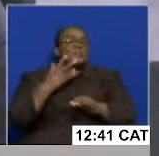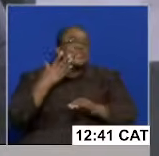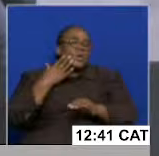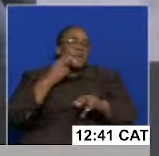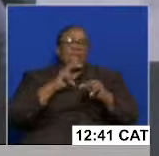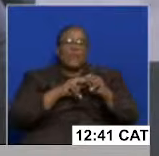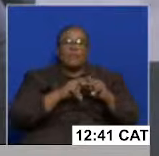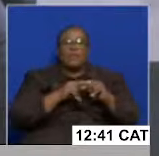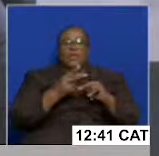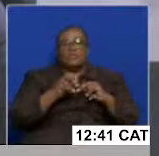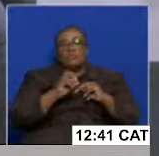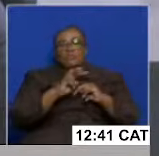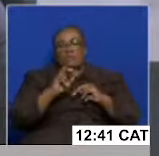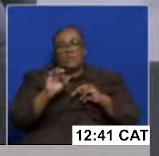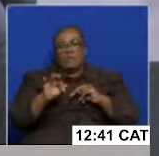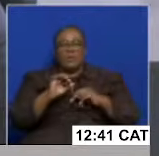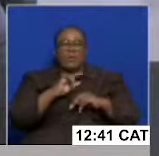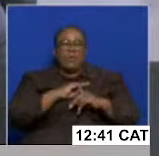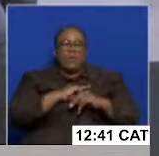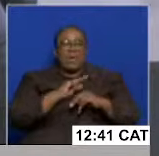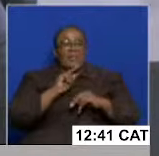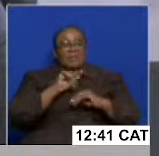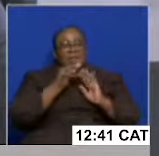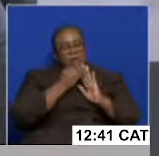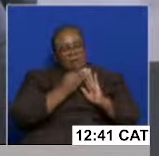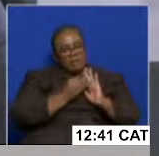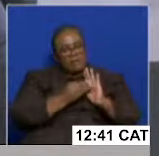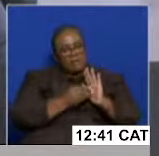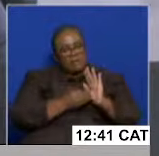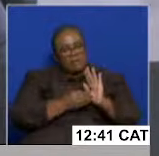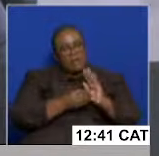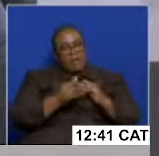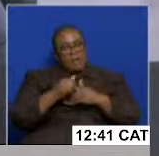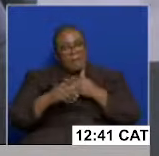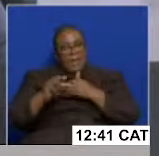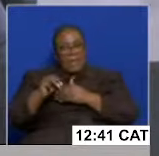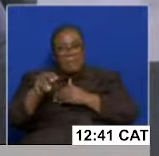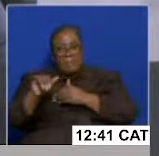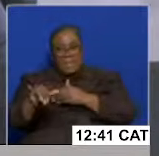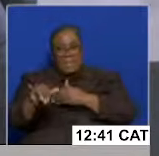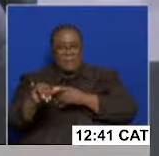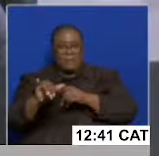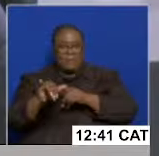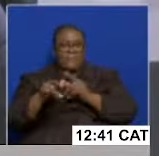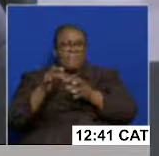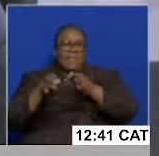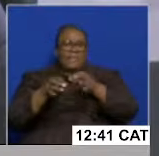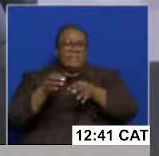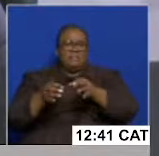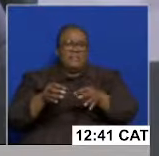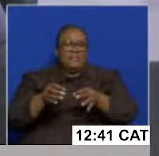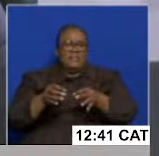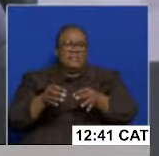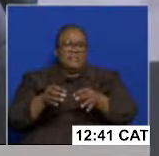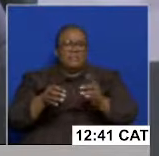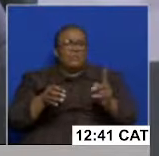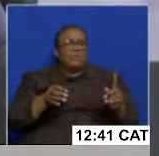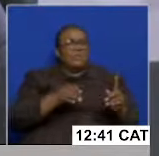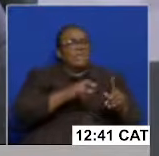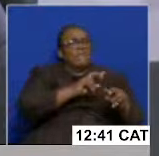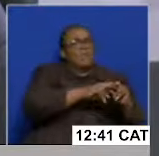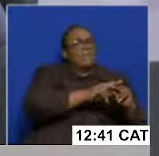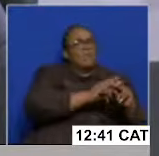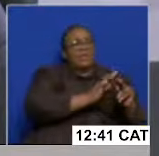an entry that is created in May was not going to explain the chain of custody from February until